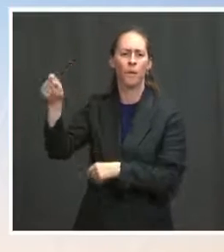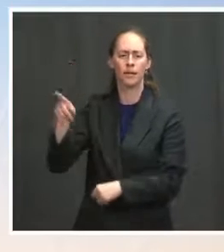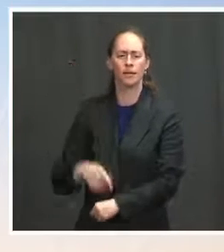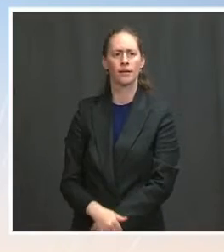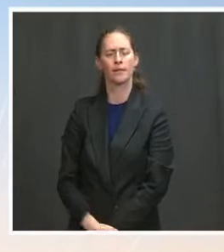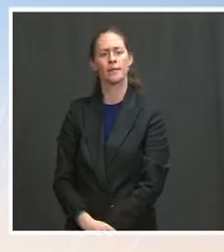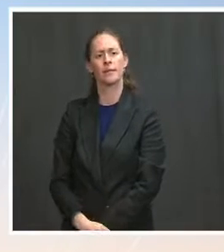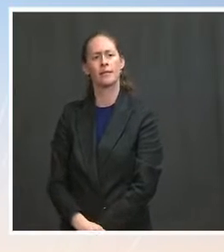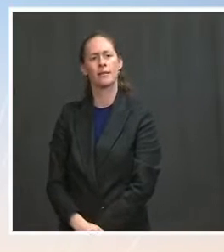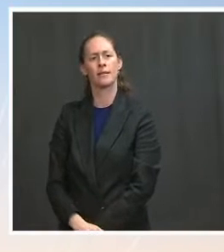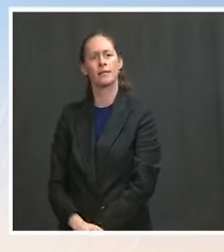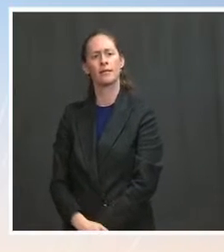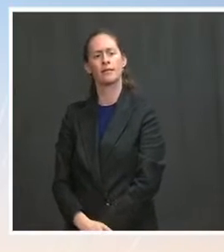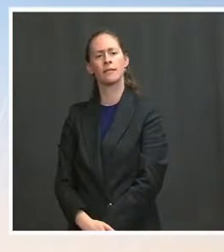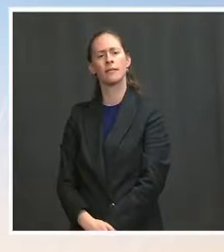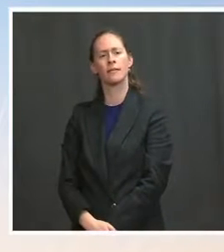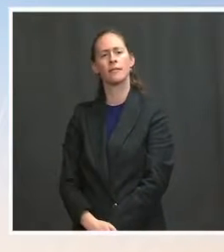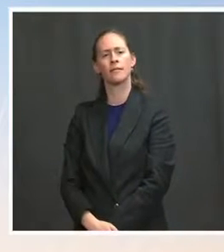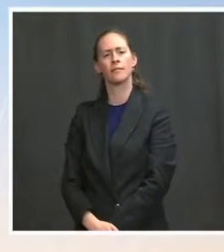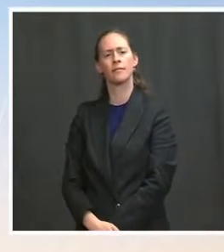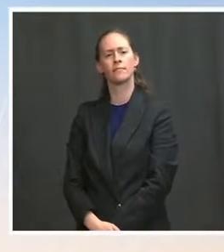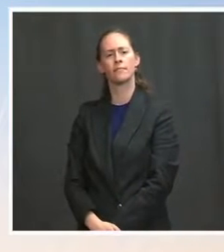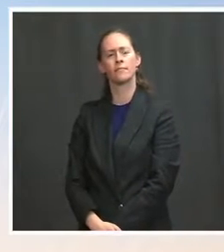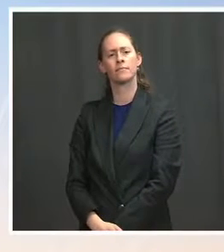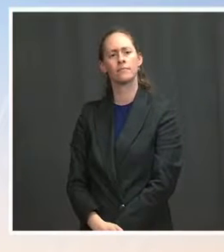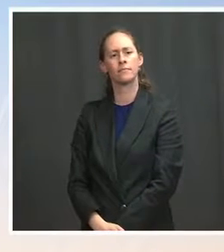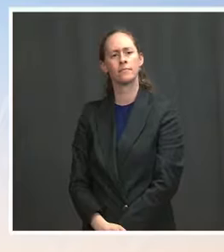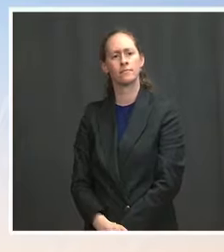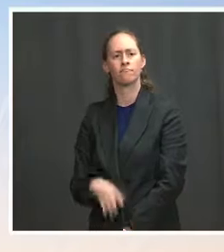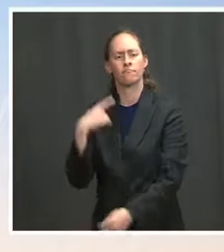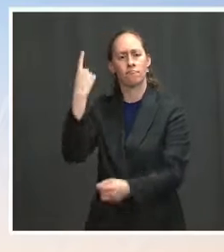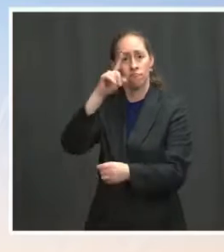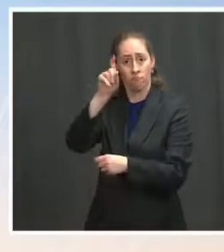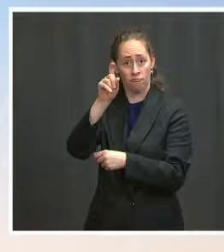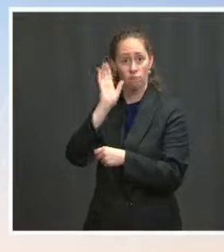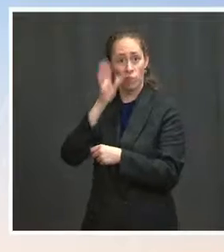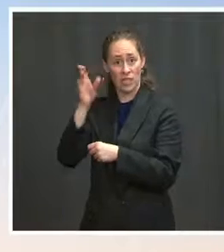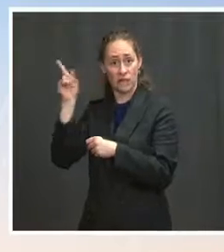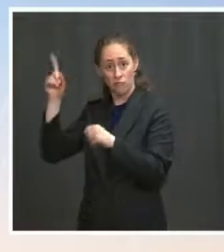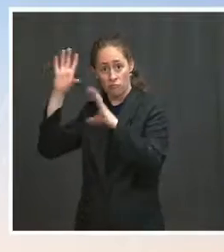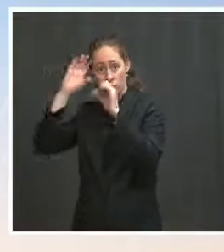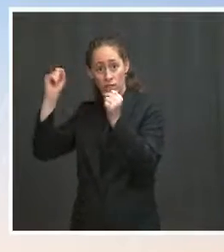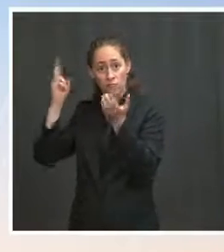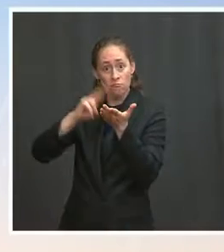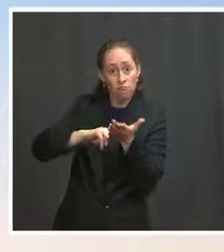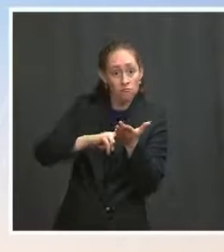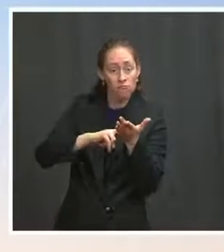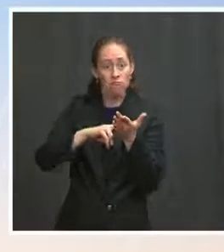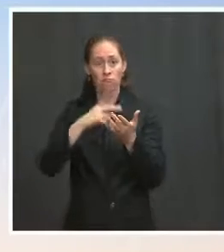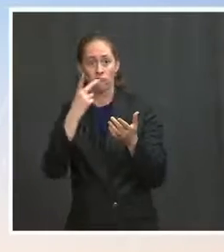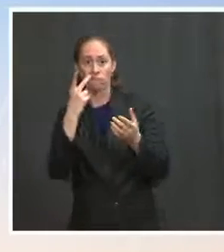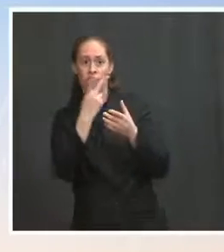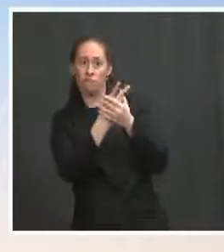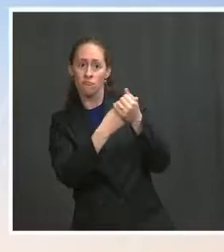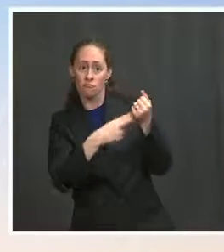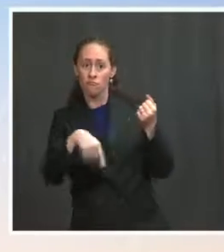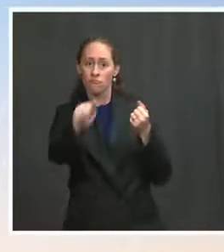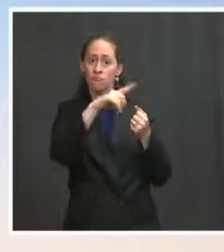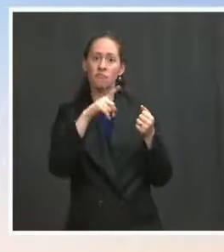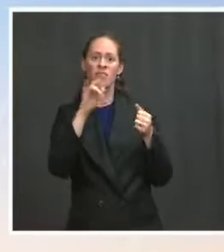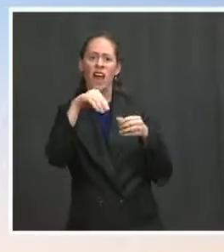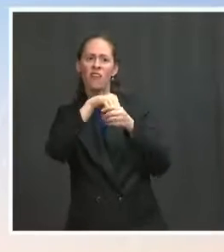any situation in which the president would sign the bipartisan infrastructure deal without an